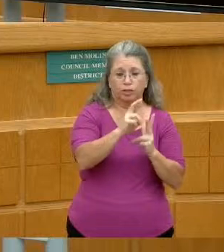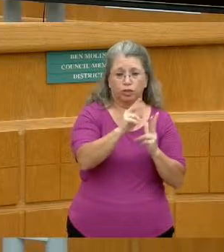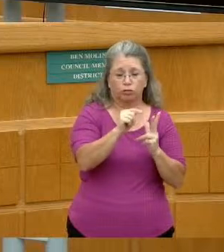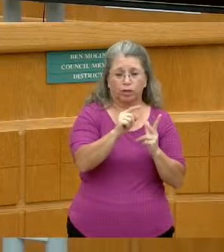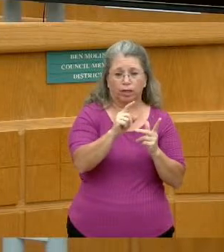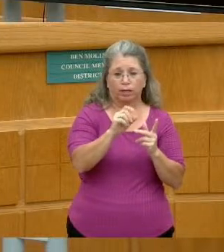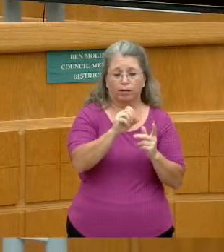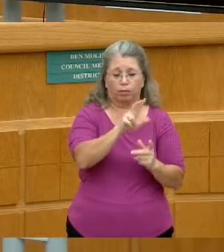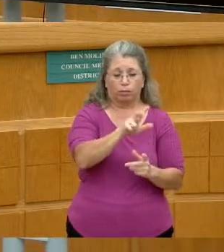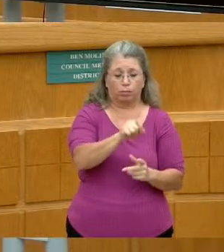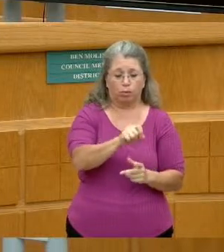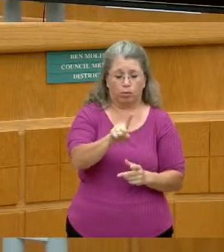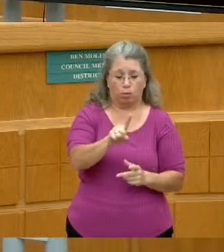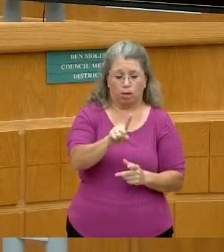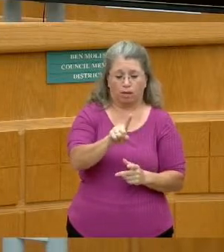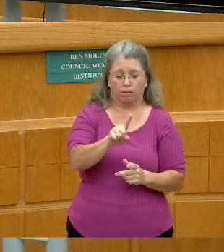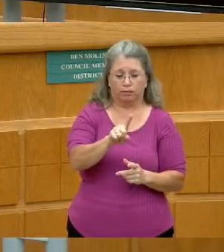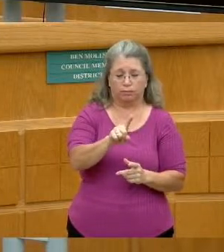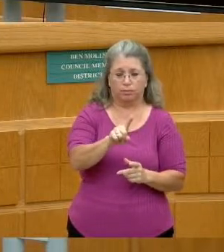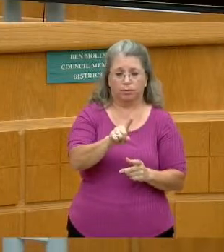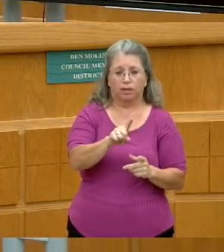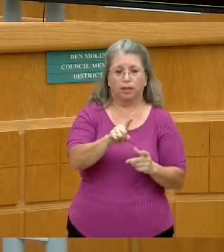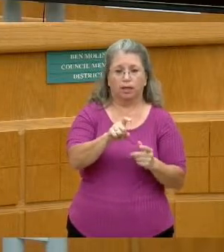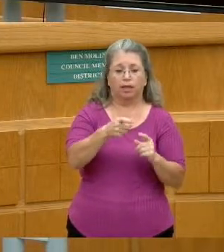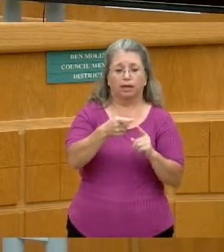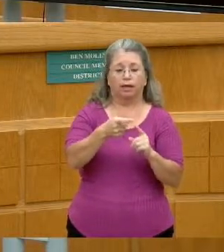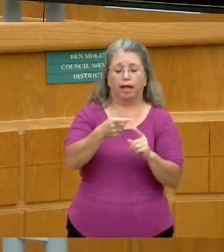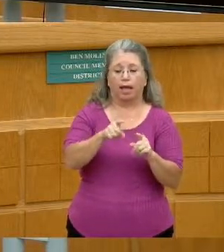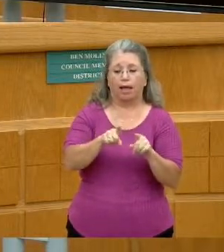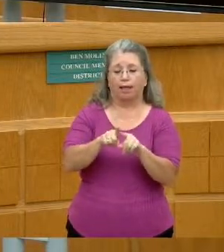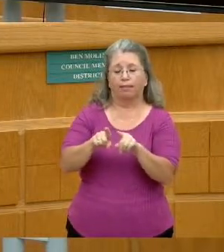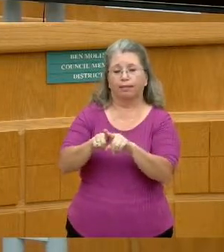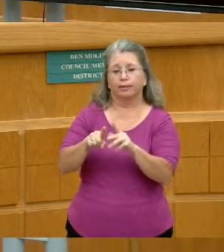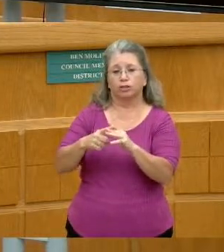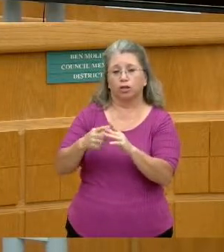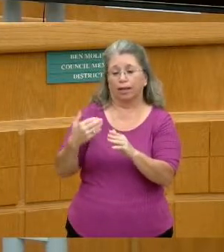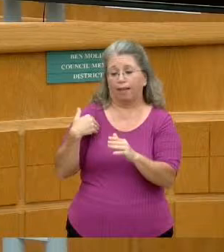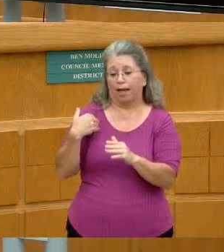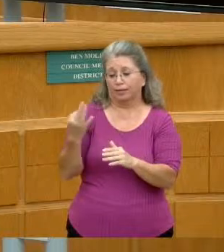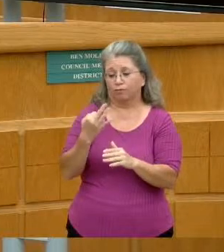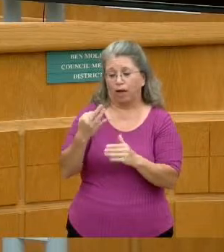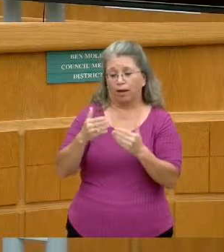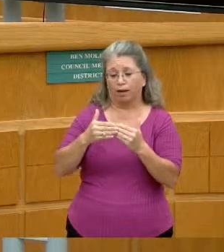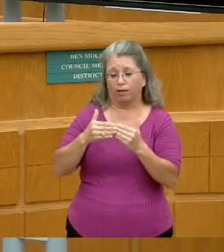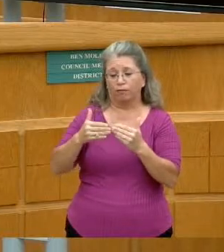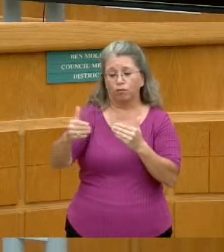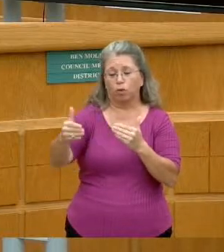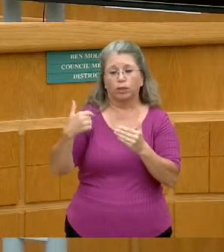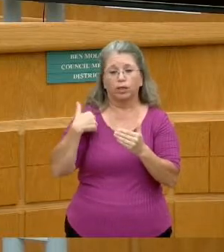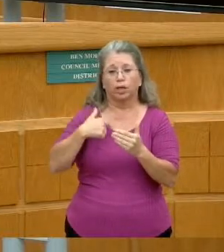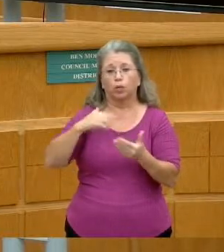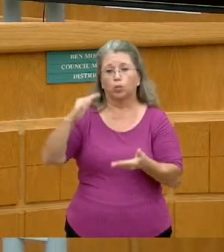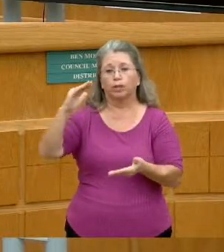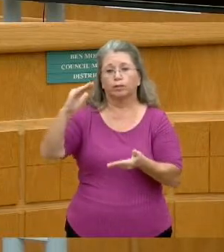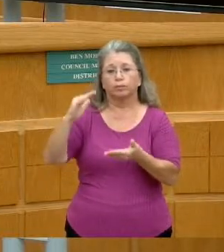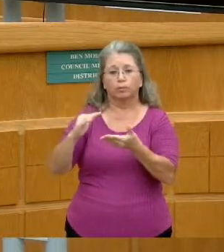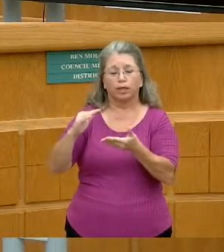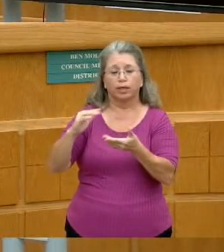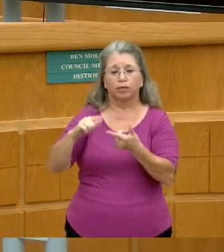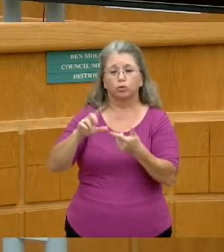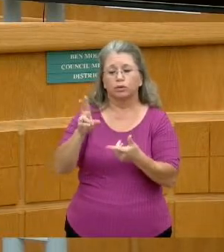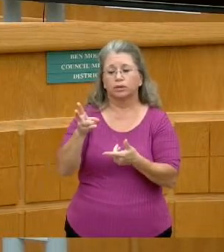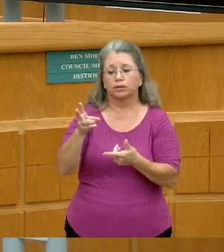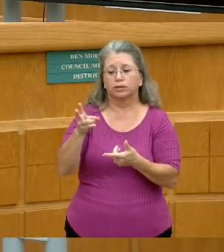Friday. And then from that point forward, we decreased the transmission rate by 68%, which is a